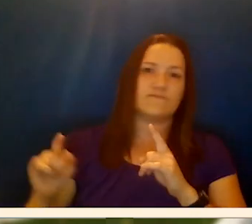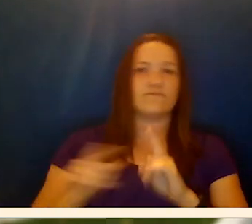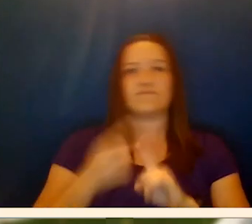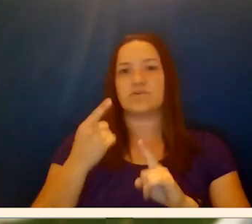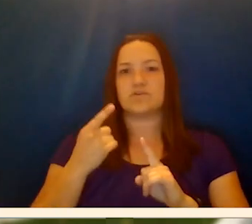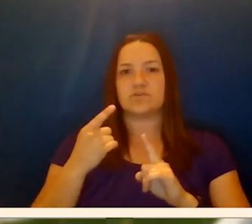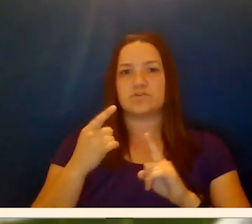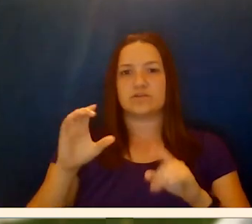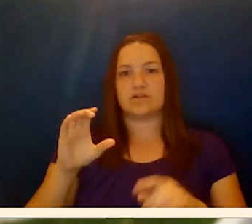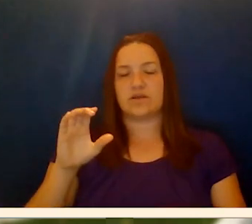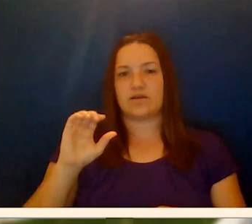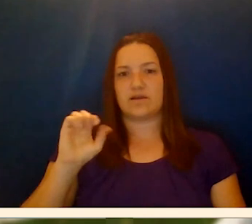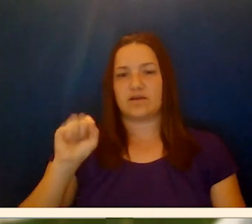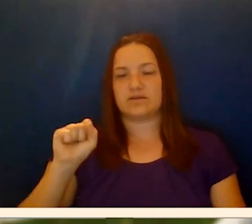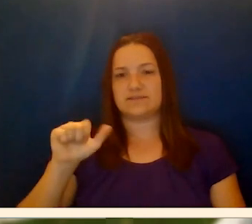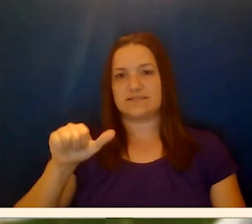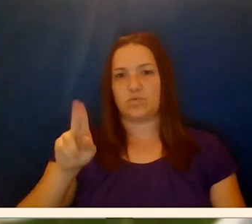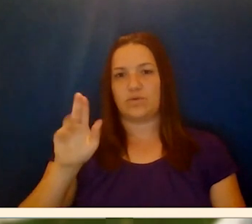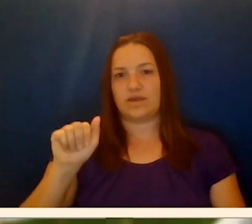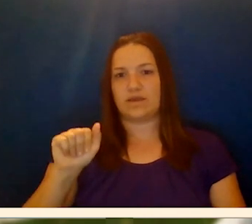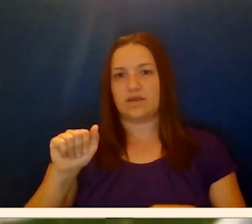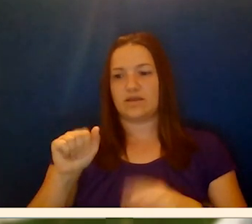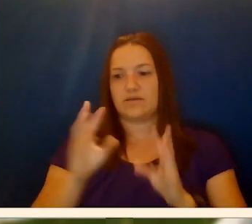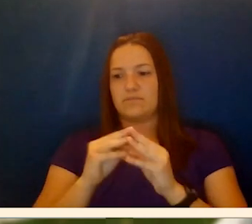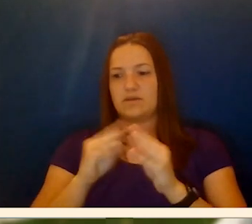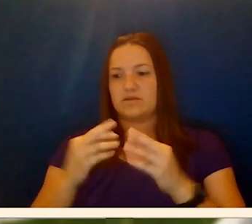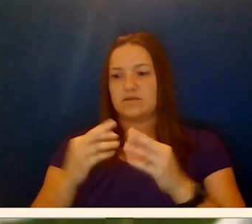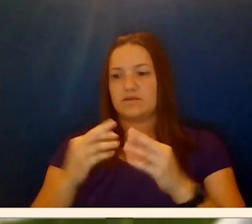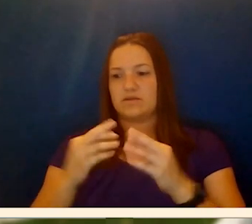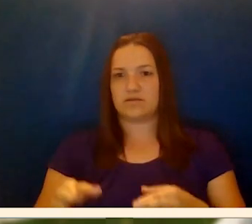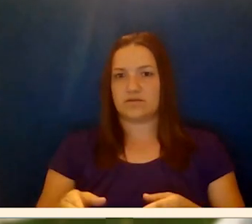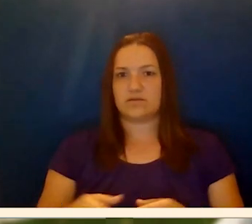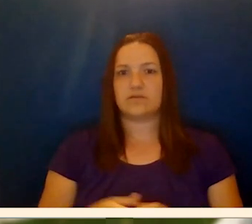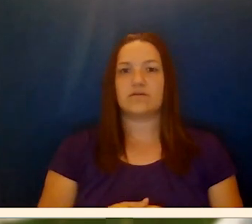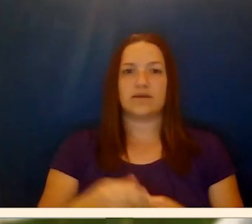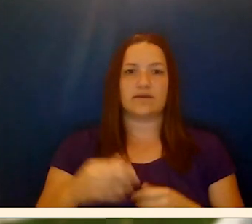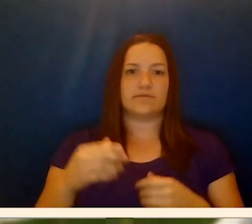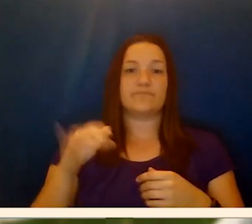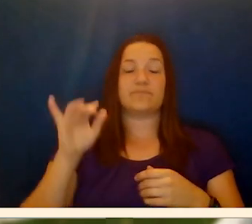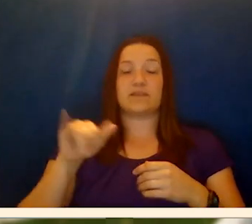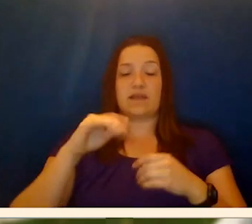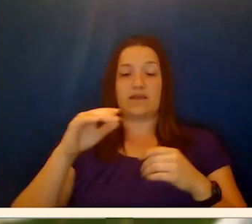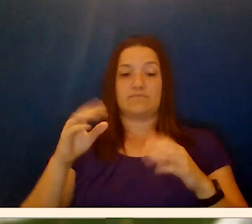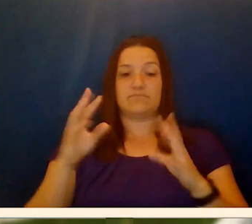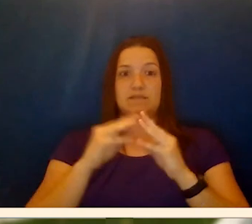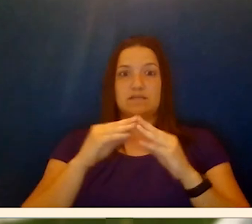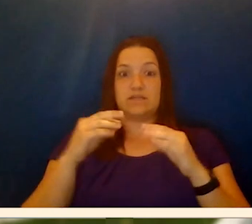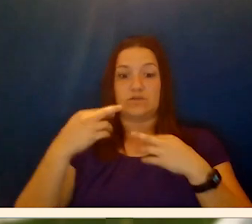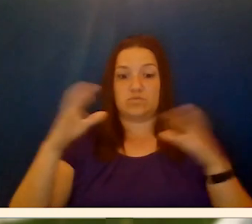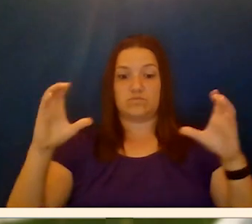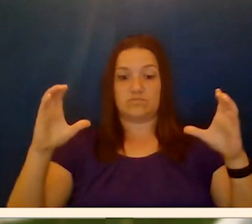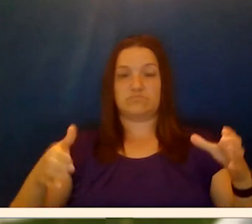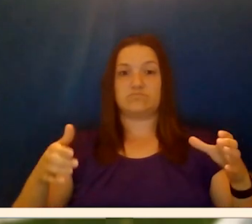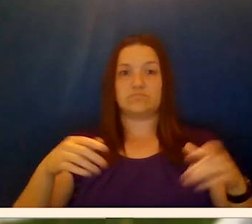Asequia Wing conference room into the COVID command center. And that command center and that internal disaster